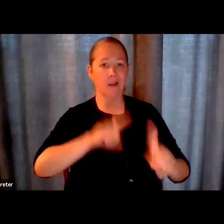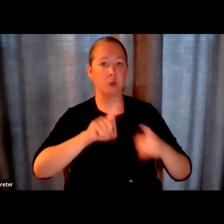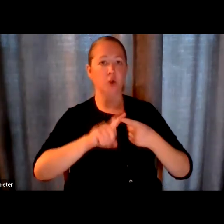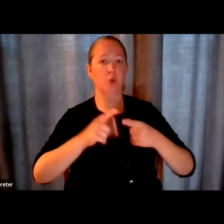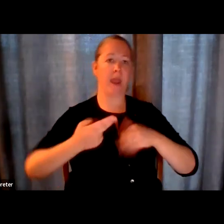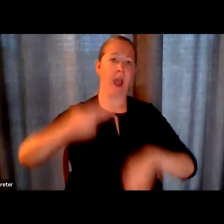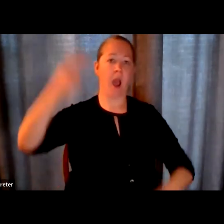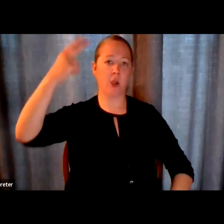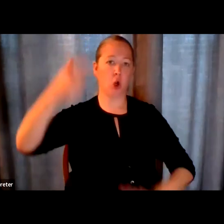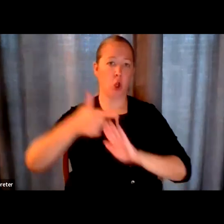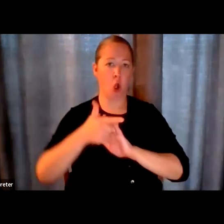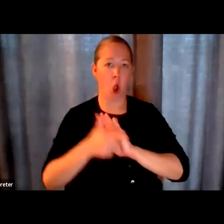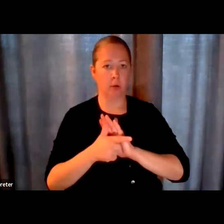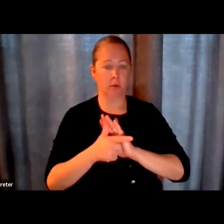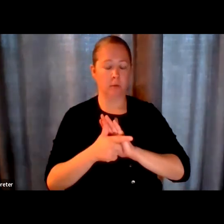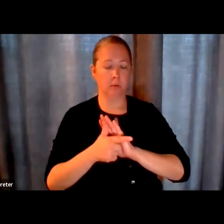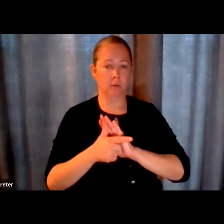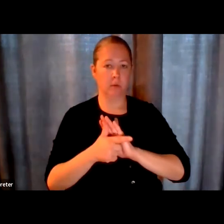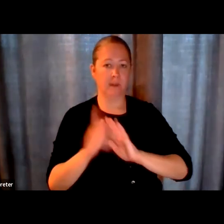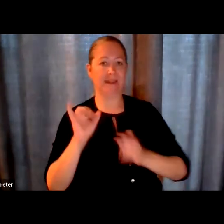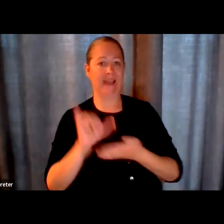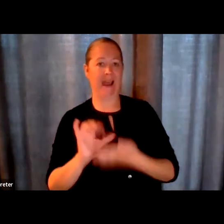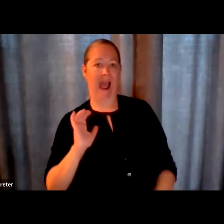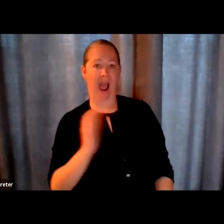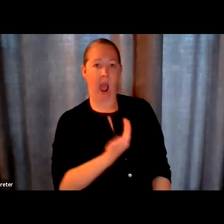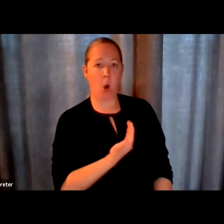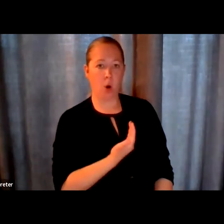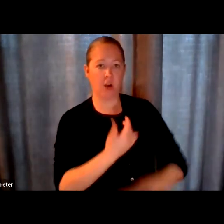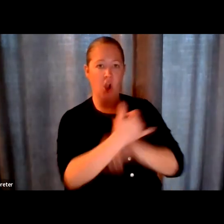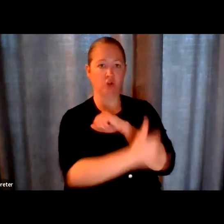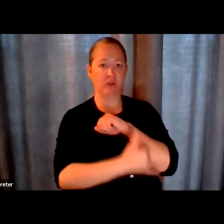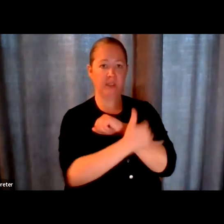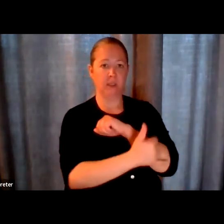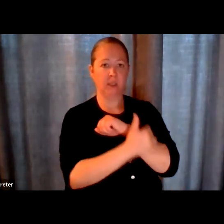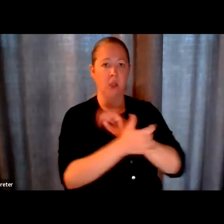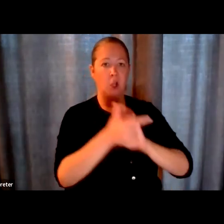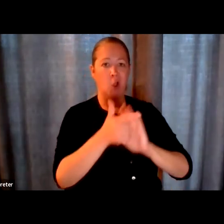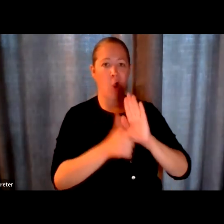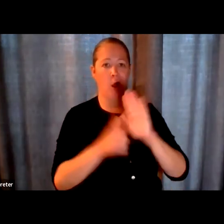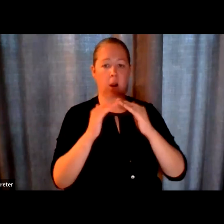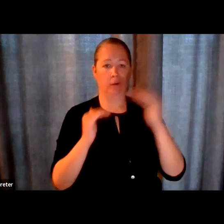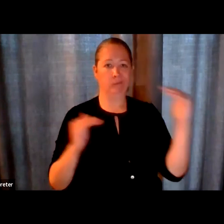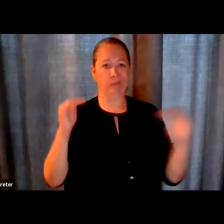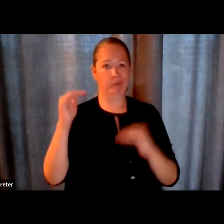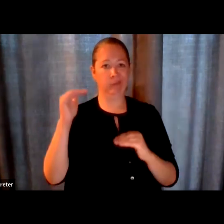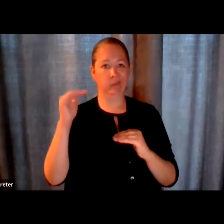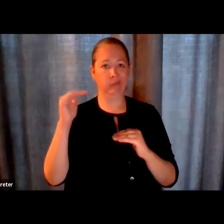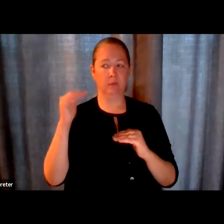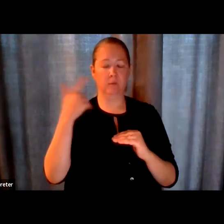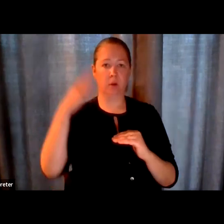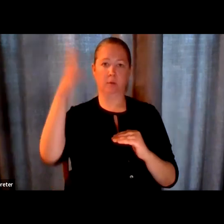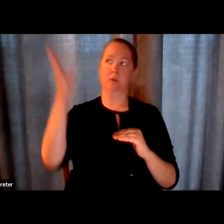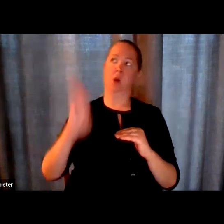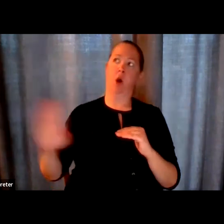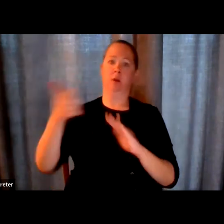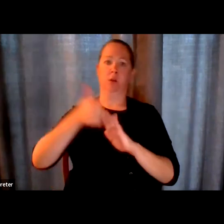law, that our country's laws are beneath it, and so president